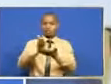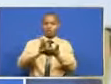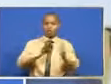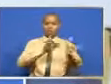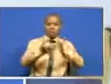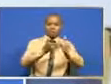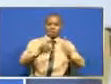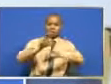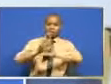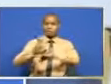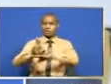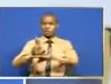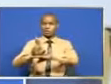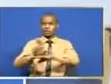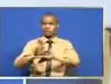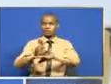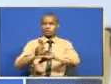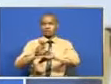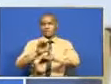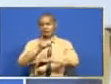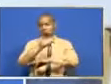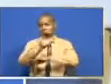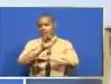opportunity to challenge you,